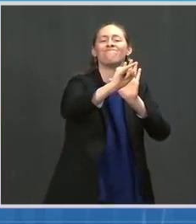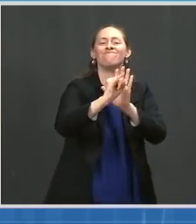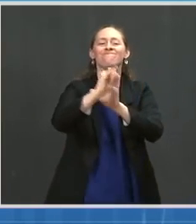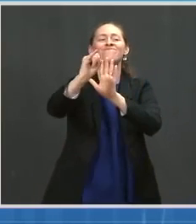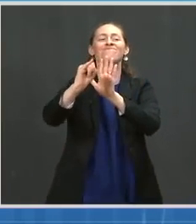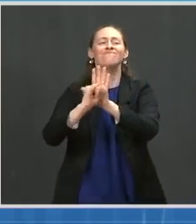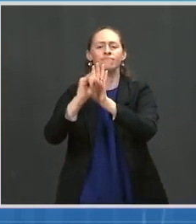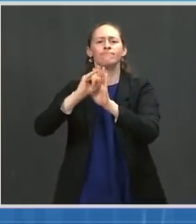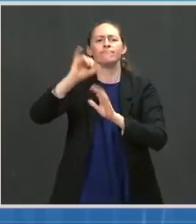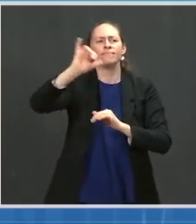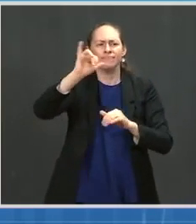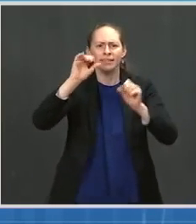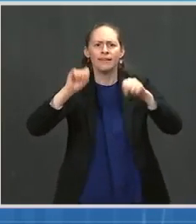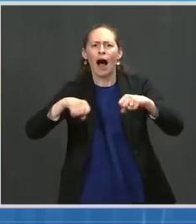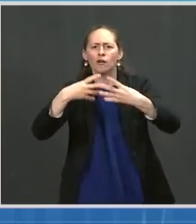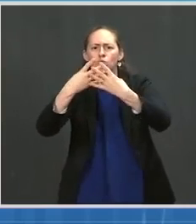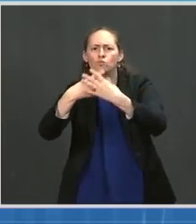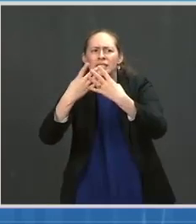in schools and other settings.